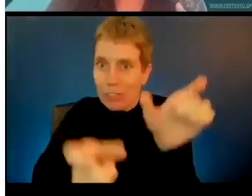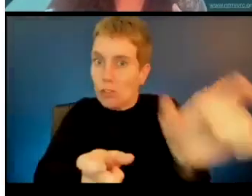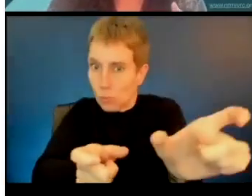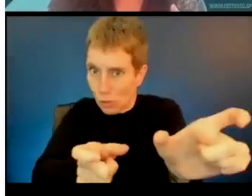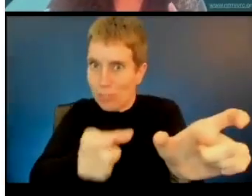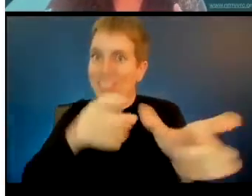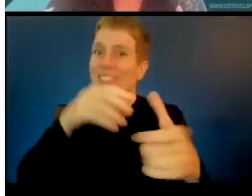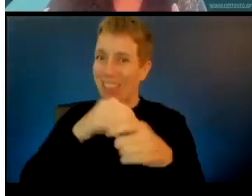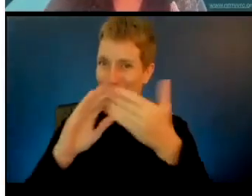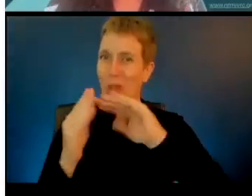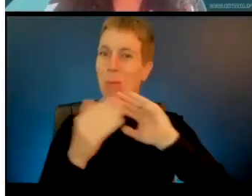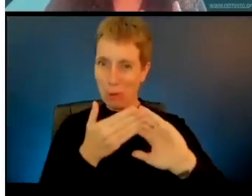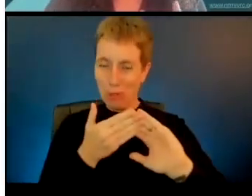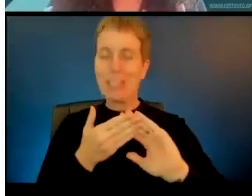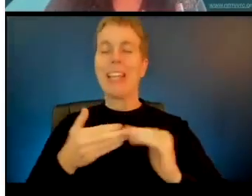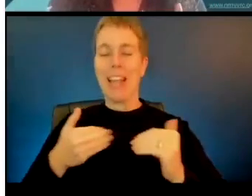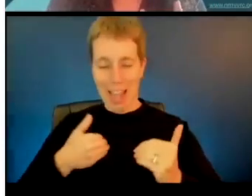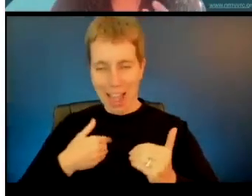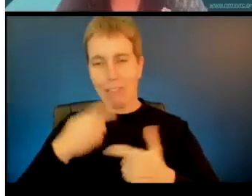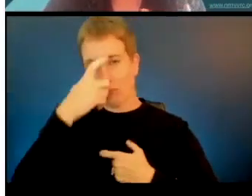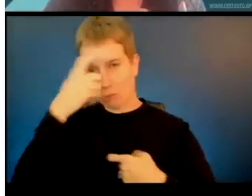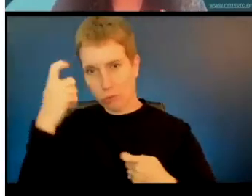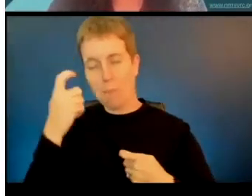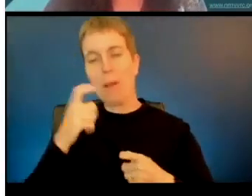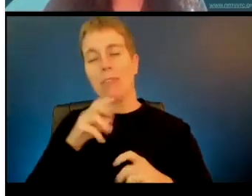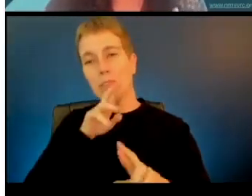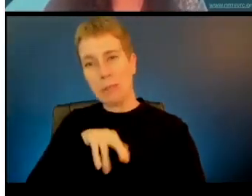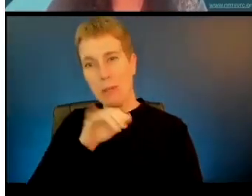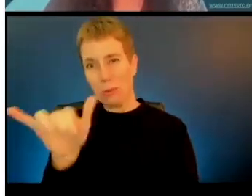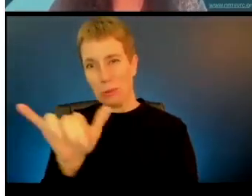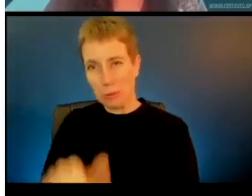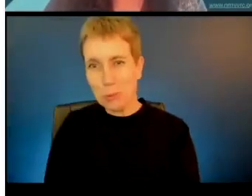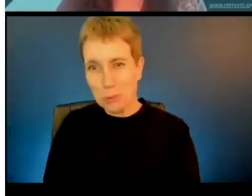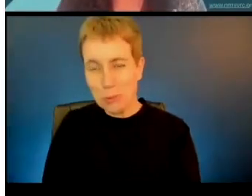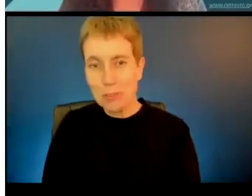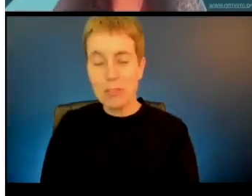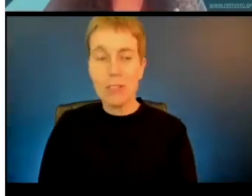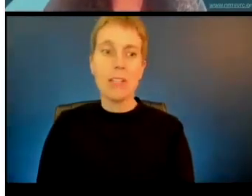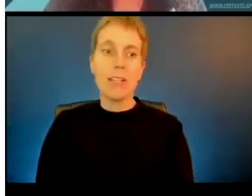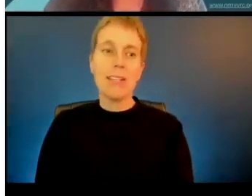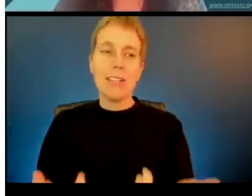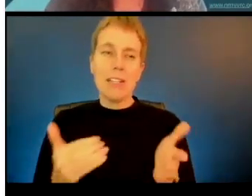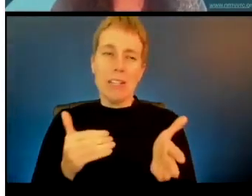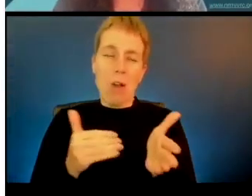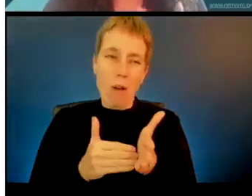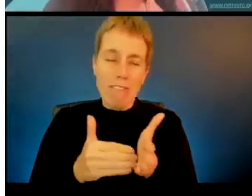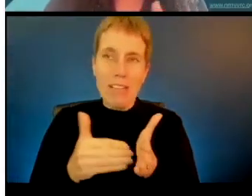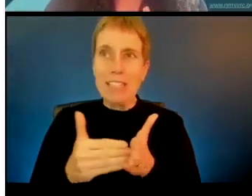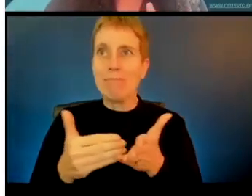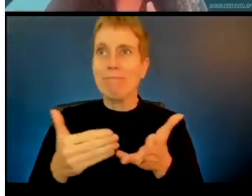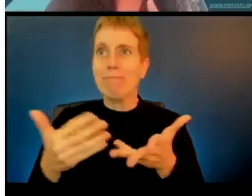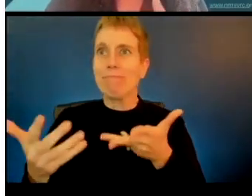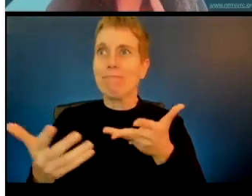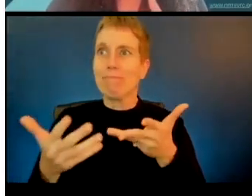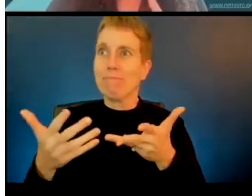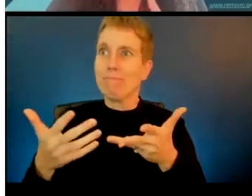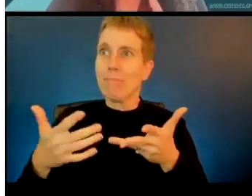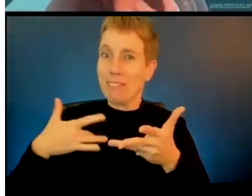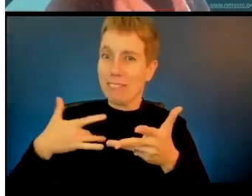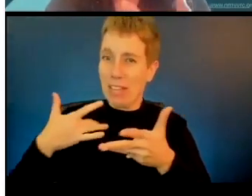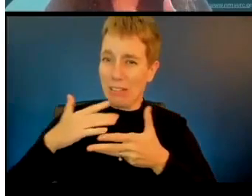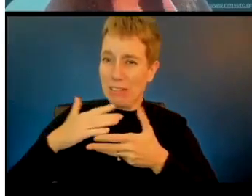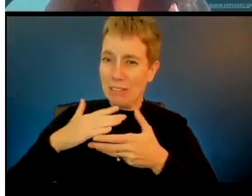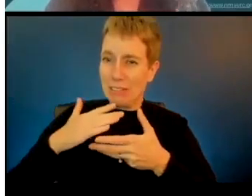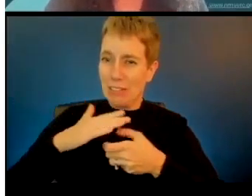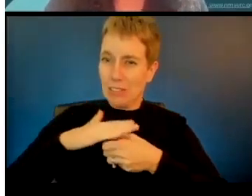there's often sort of a tension, if you will, or bouncing off each other with individual